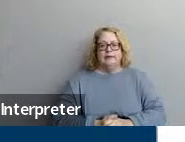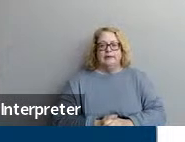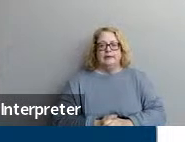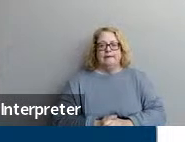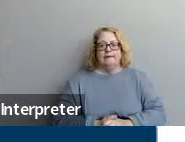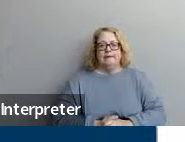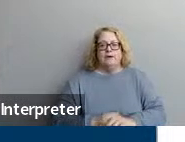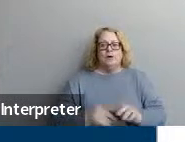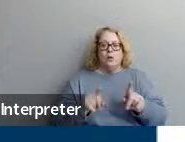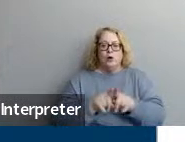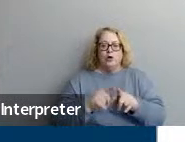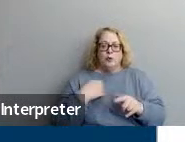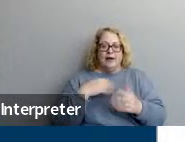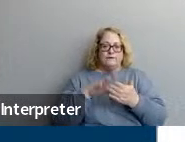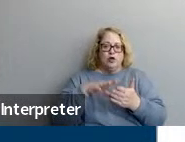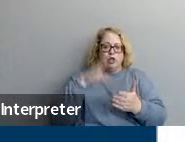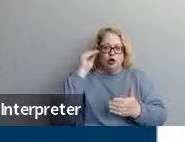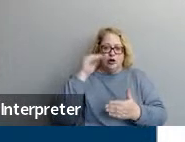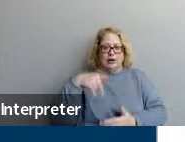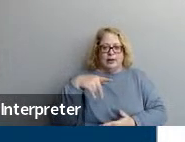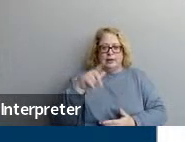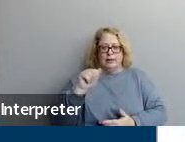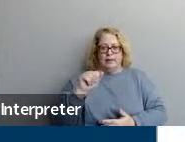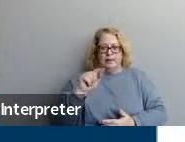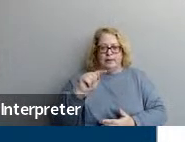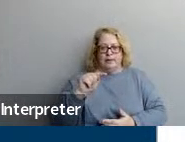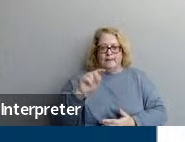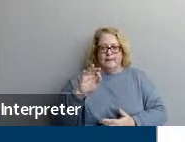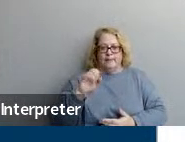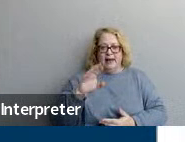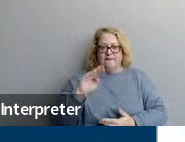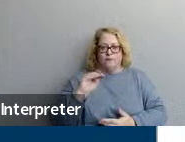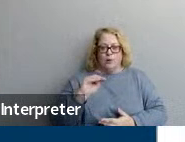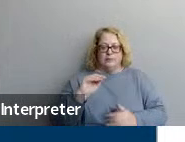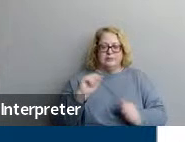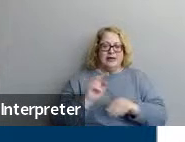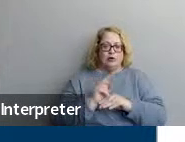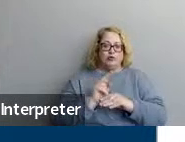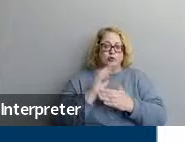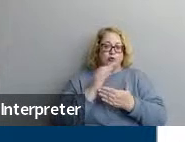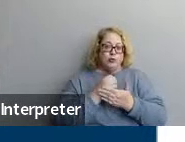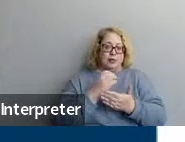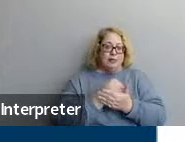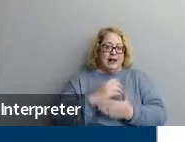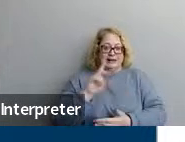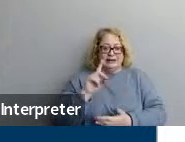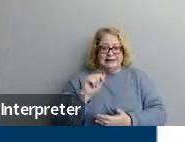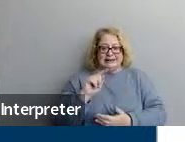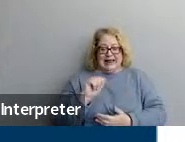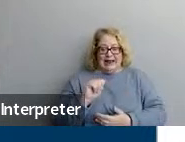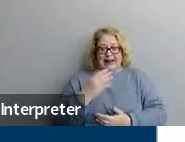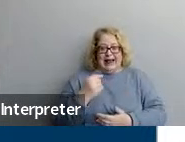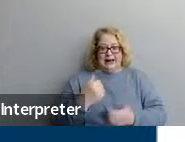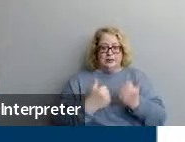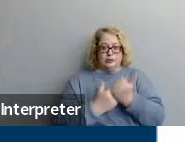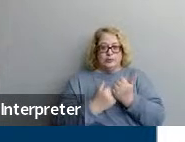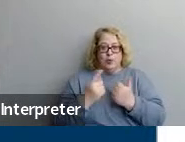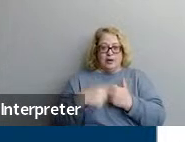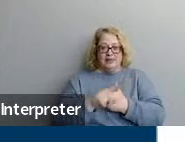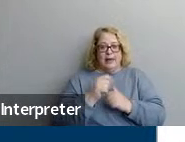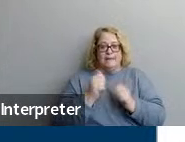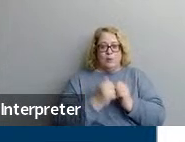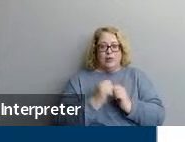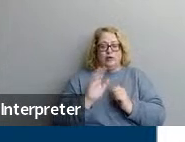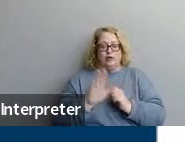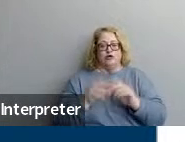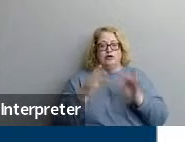also have learning platforms that they may use to collect data and to support them with decisions that